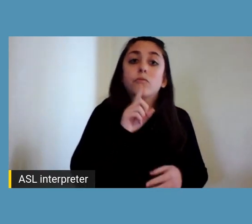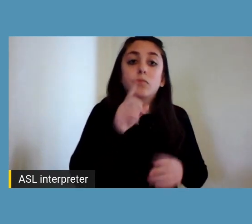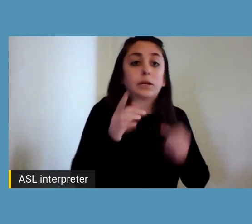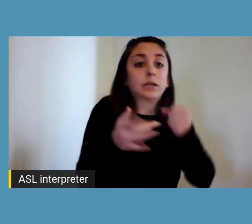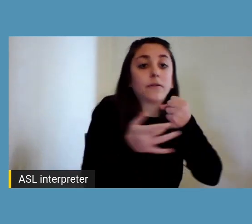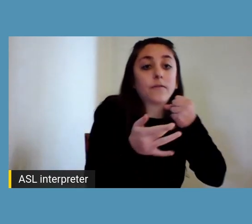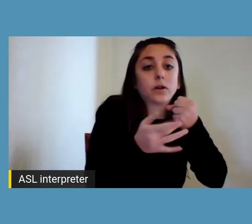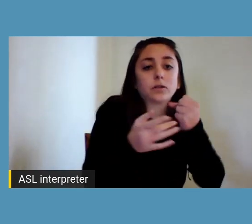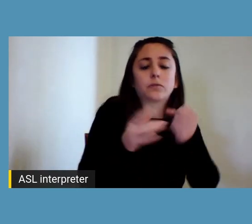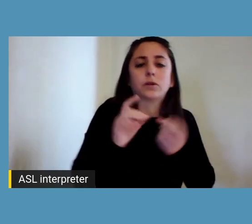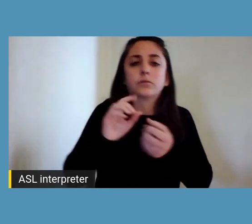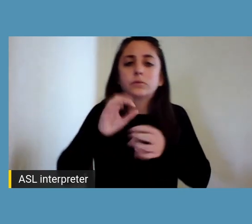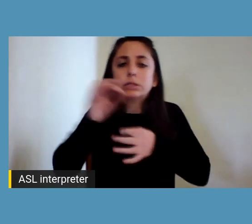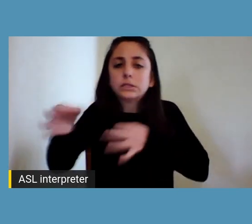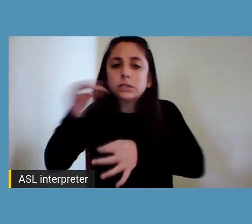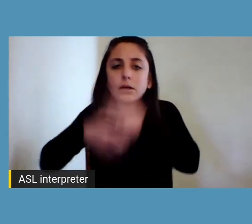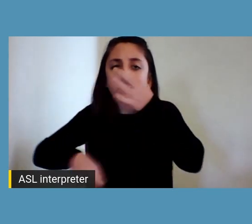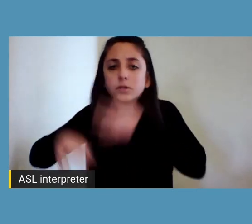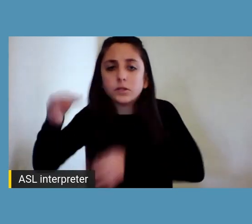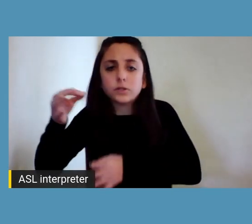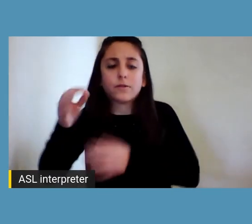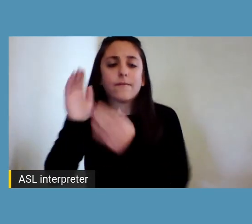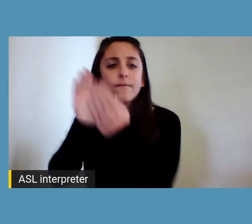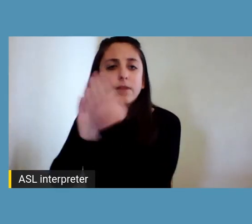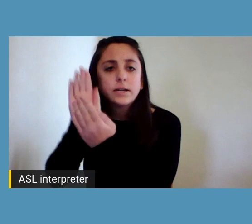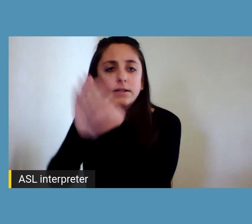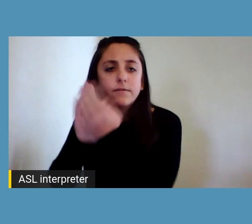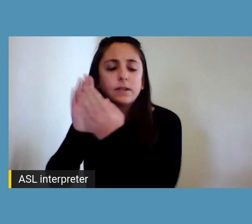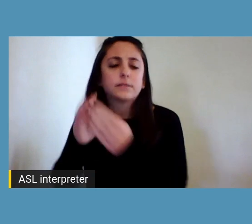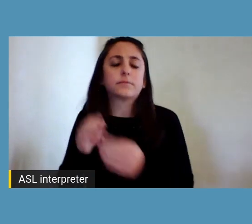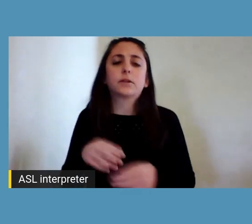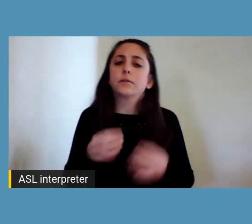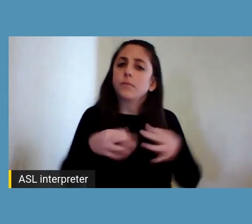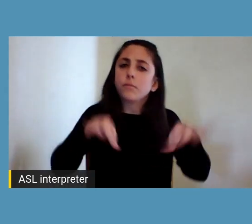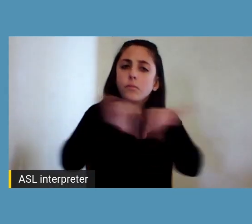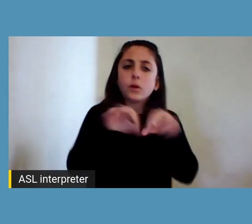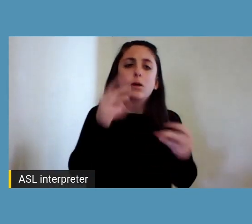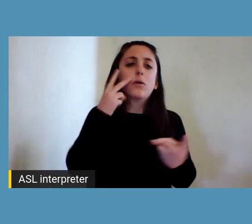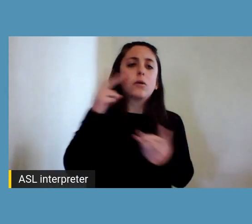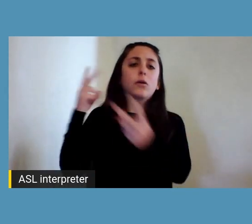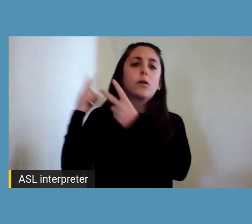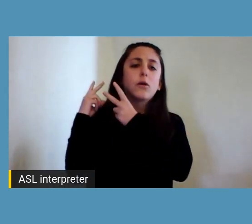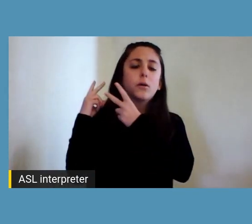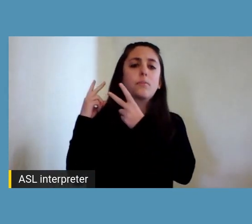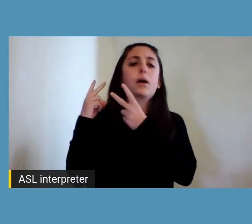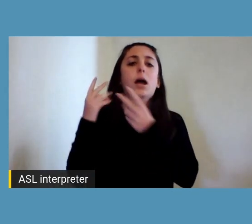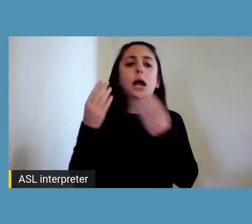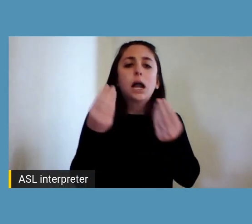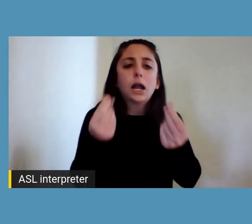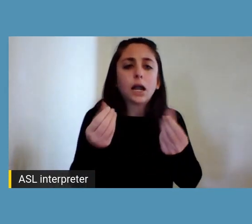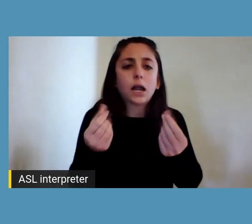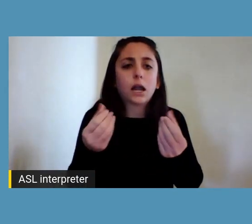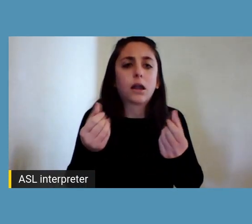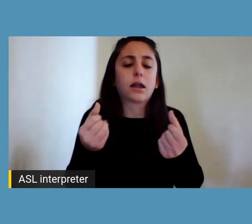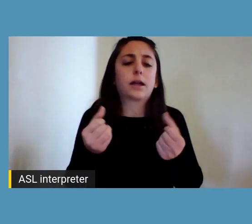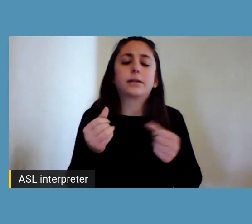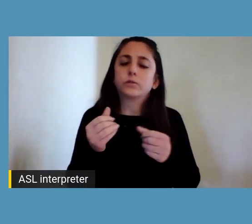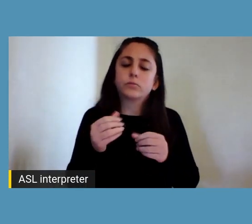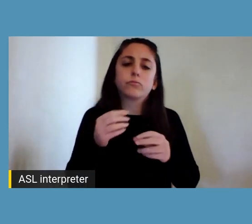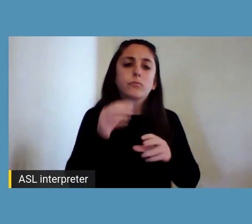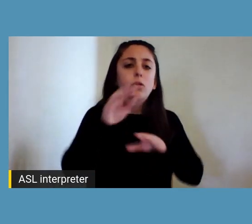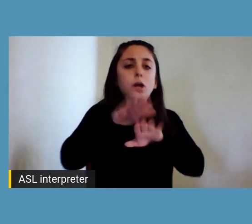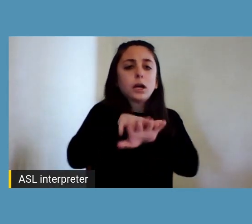sense of place, it is important to reflect on the land we each occupy and honor the indigenous people who have called it home.